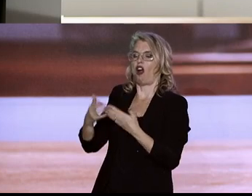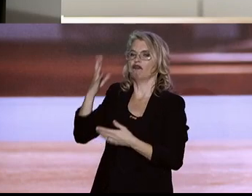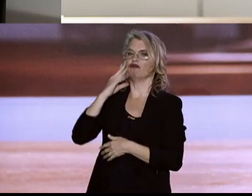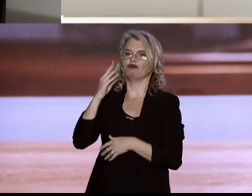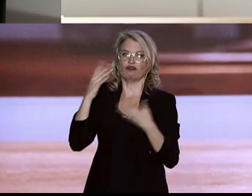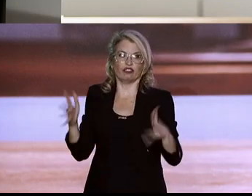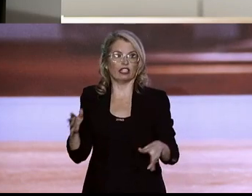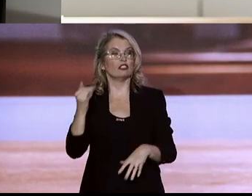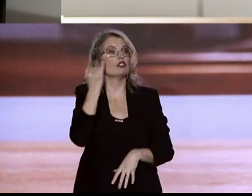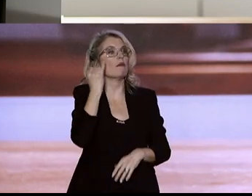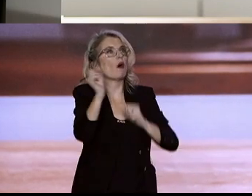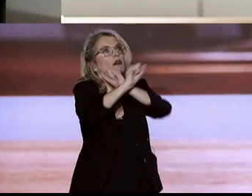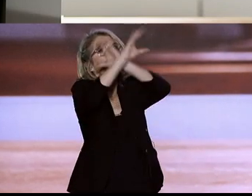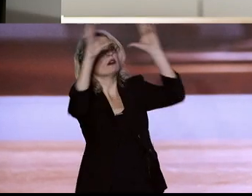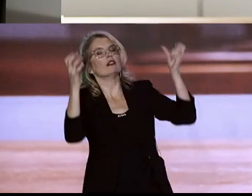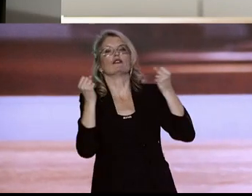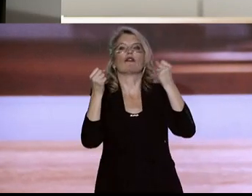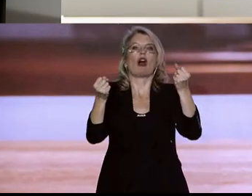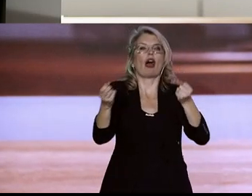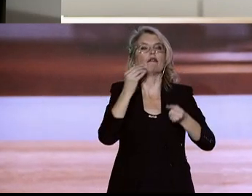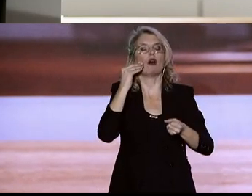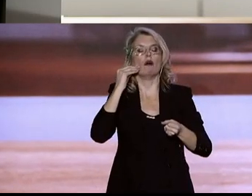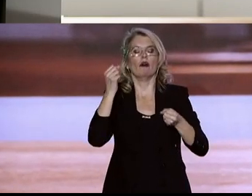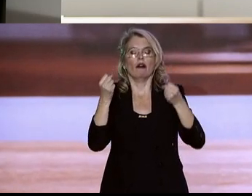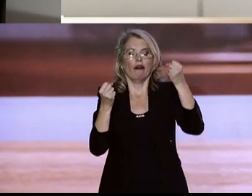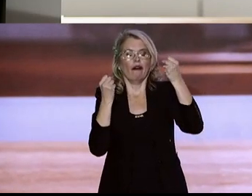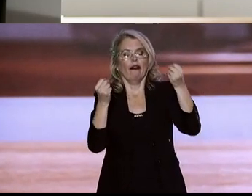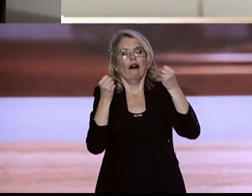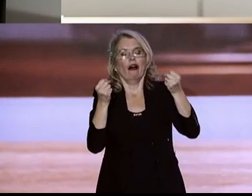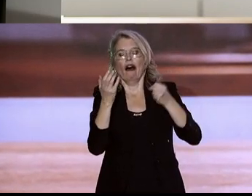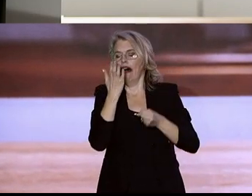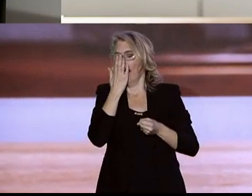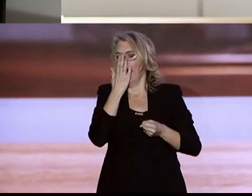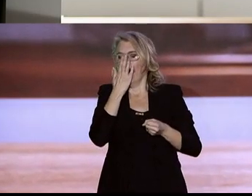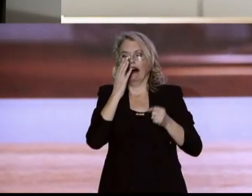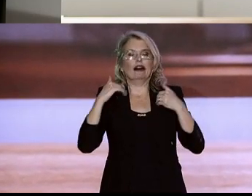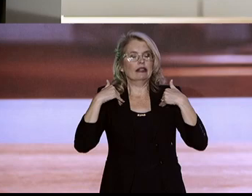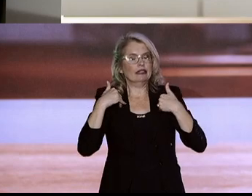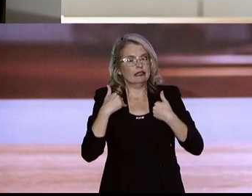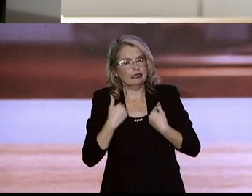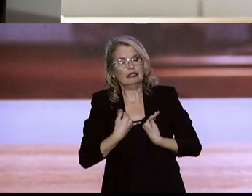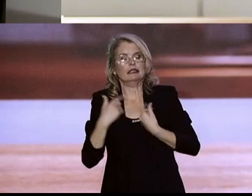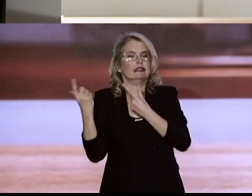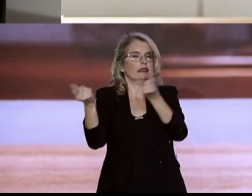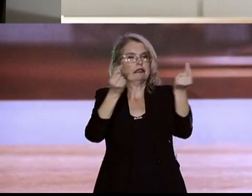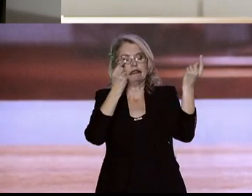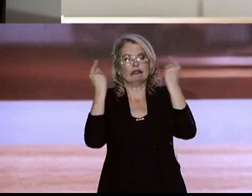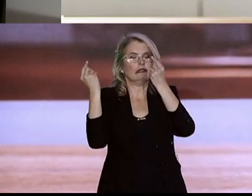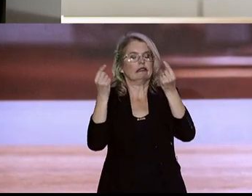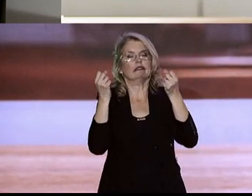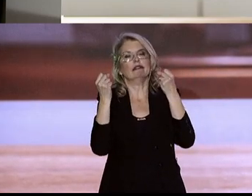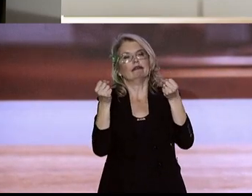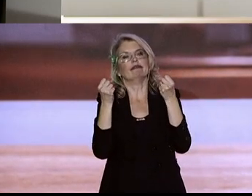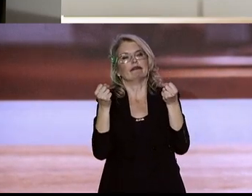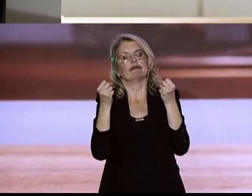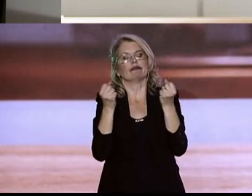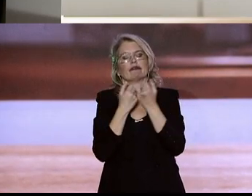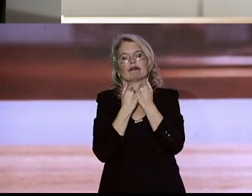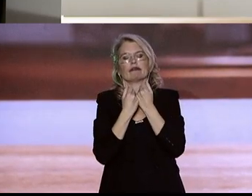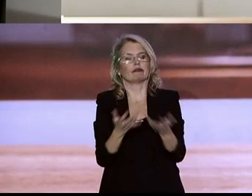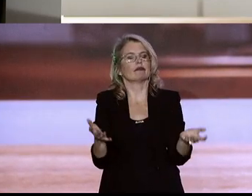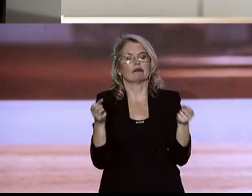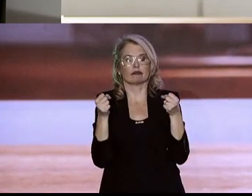there. Imagine you're on your way home from work or from running errands, and you are